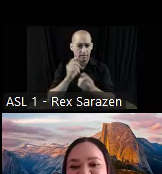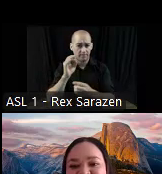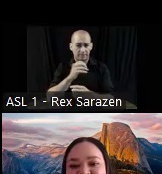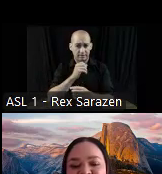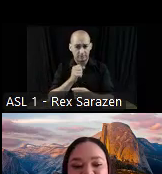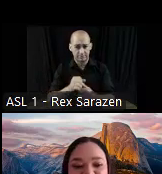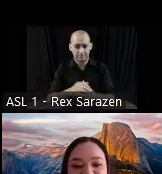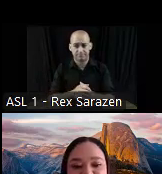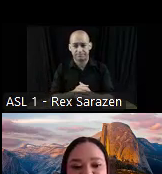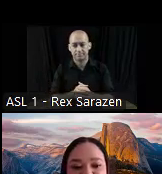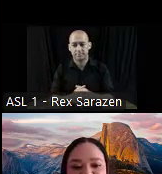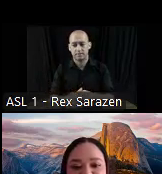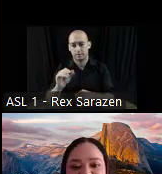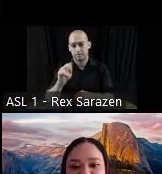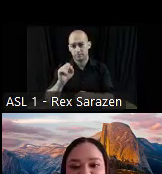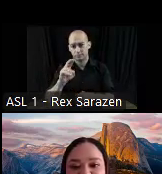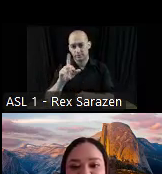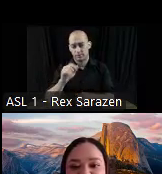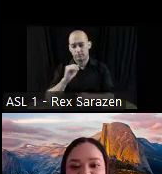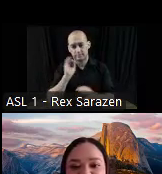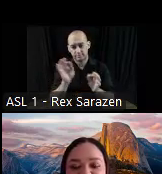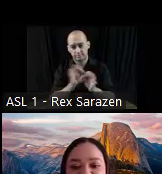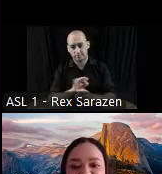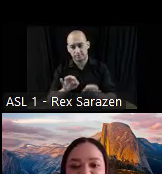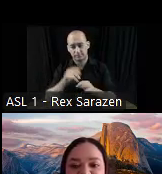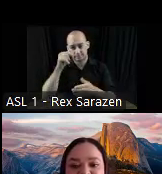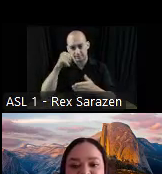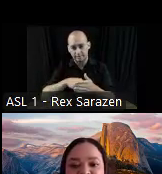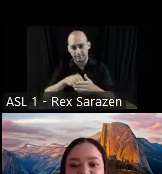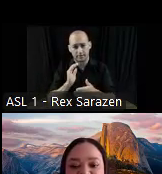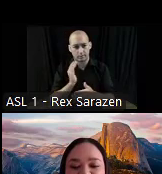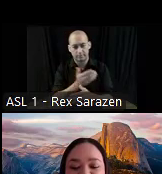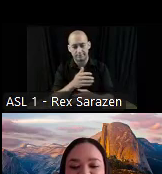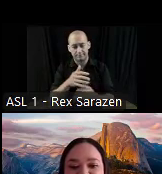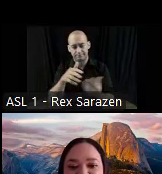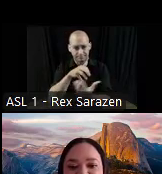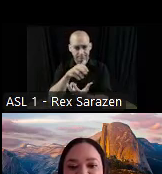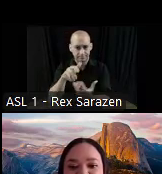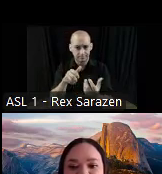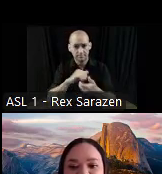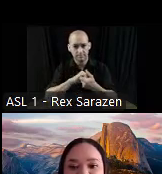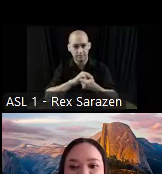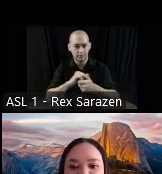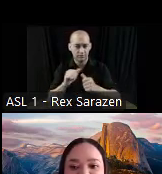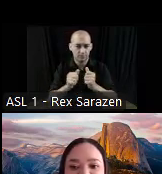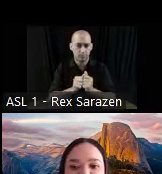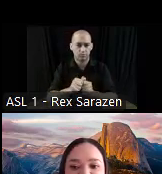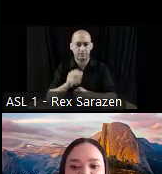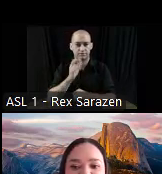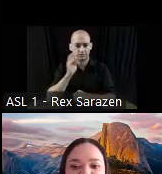Consuelo has been instrumental in deepening our engagement within our tribal partners, ensuring that our programs and initiatives